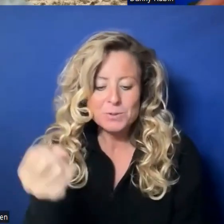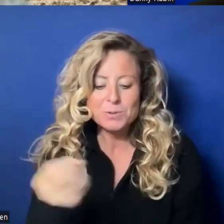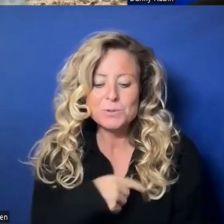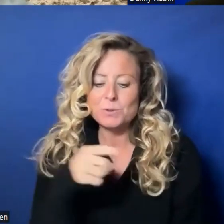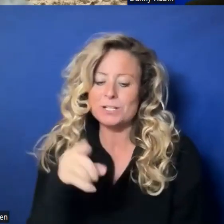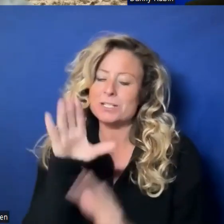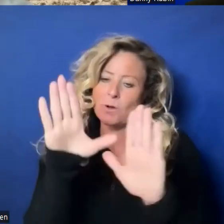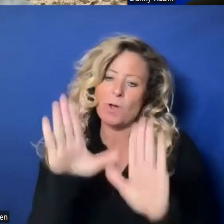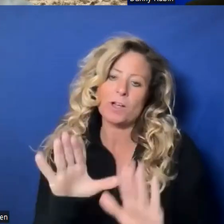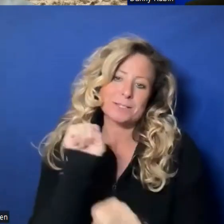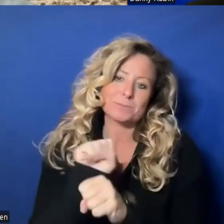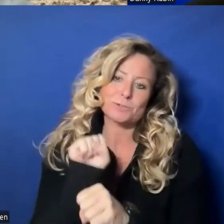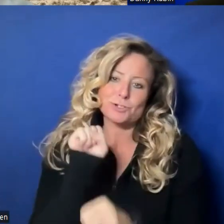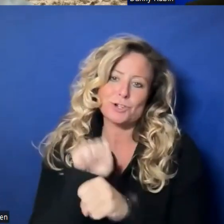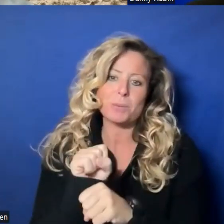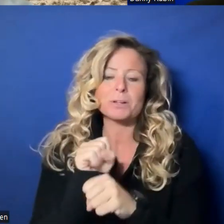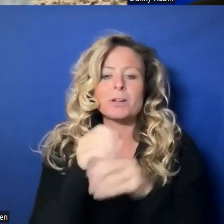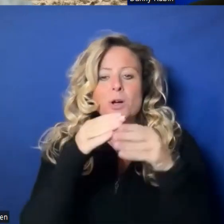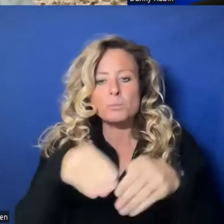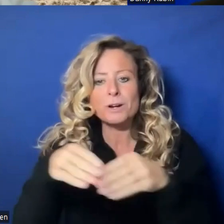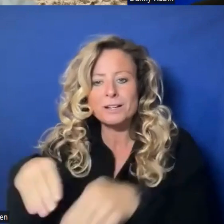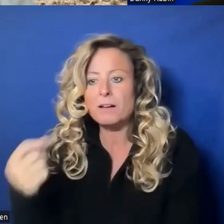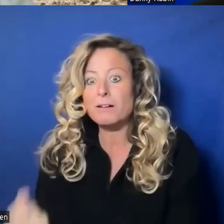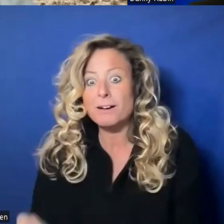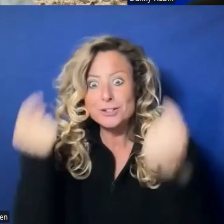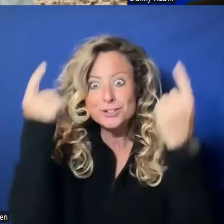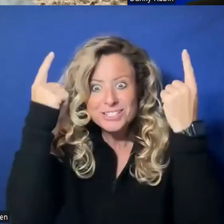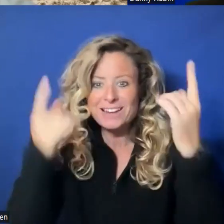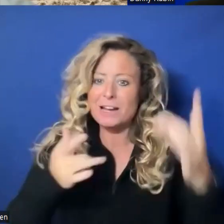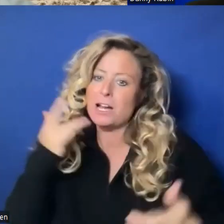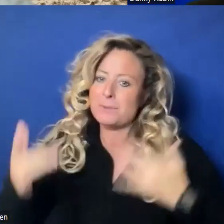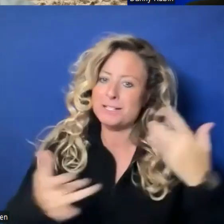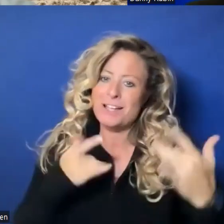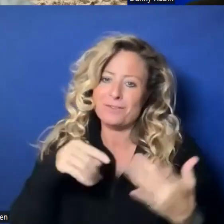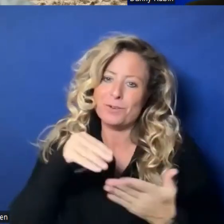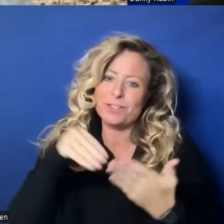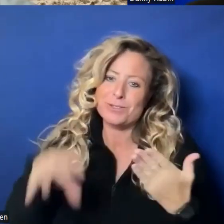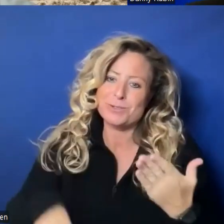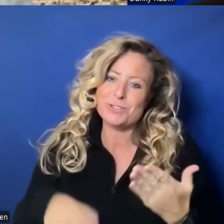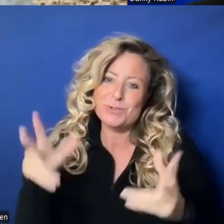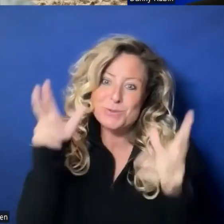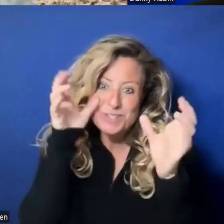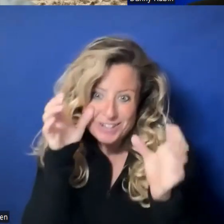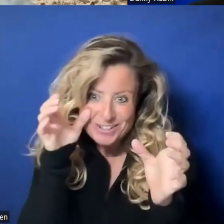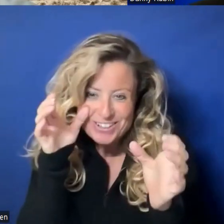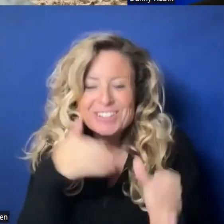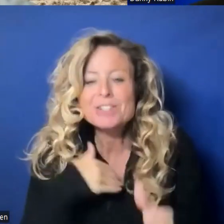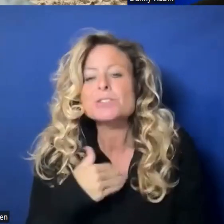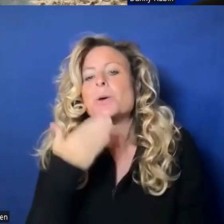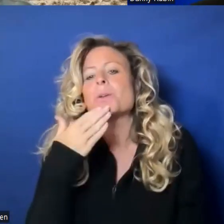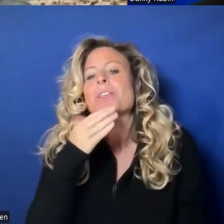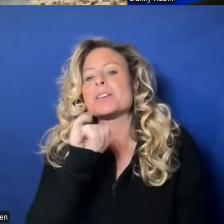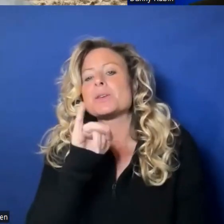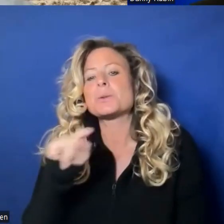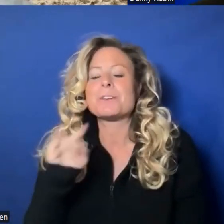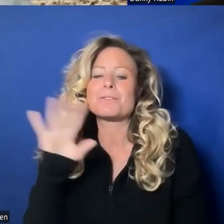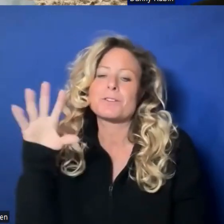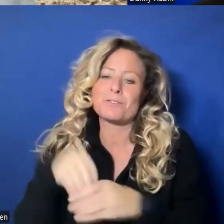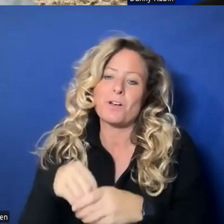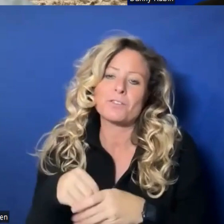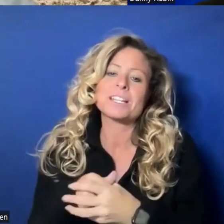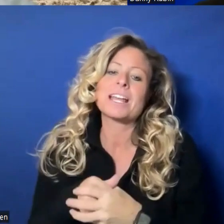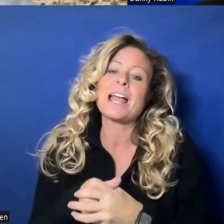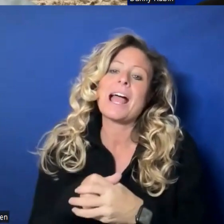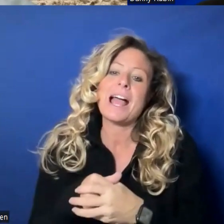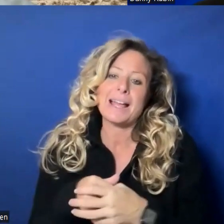great job of breaking it down, making it understandable, and I'm excited for the students to hear that. So thank you, Amit, for being here, and I'll bring you into